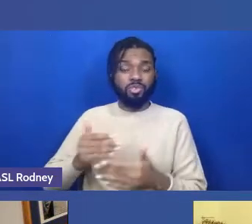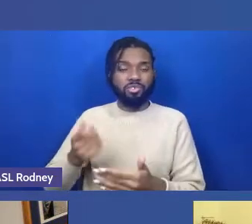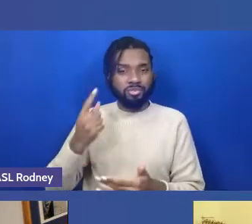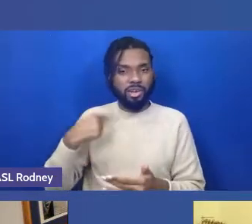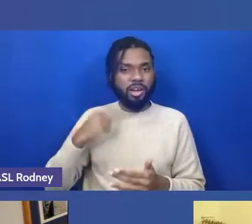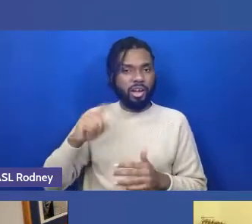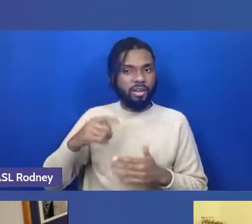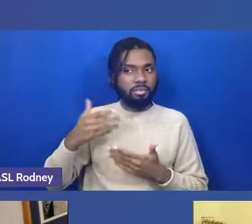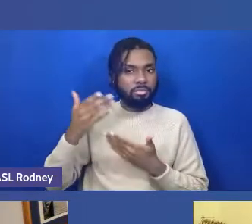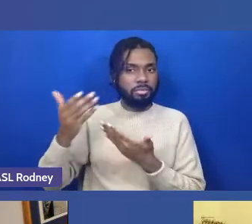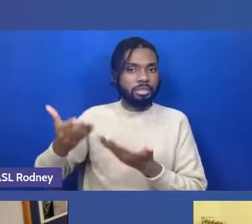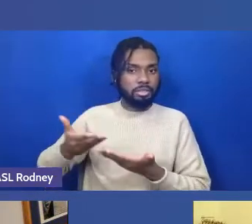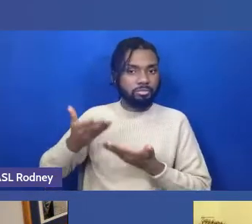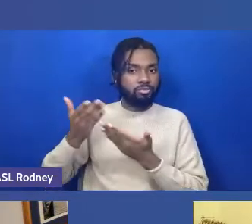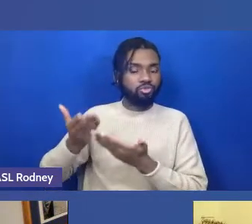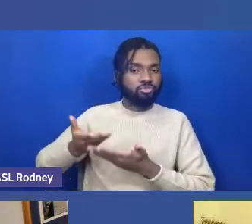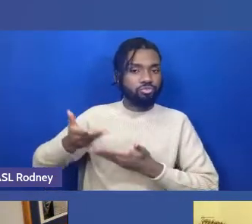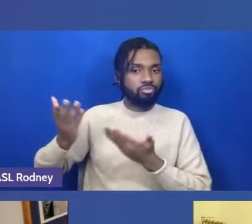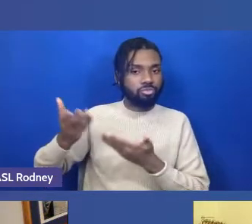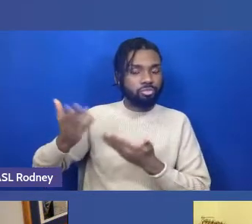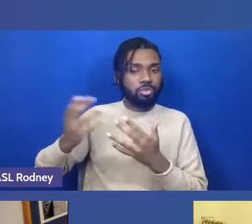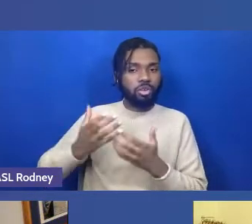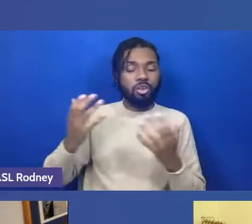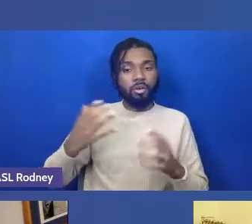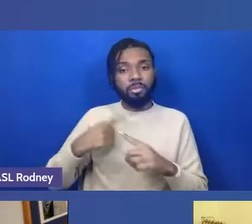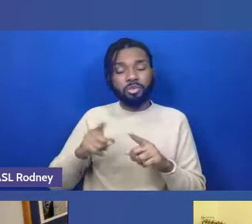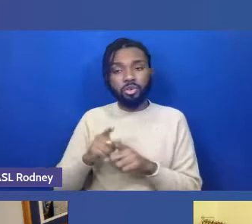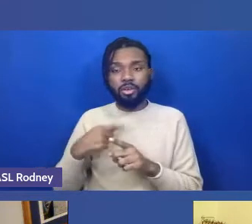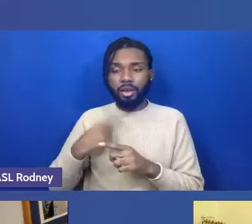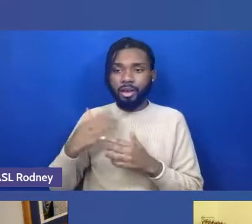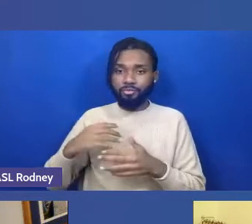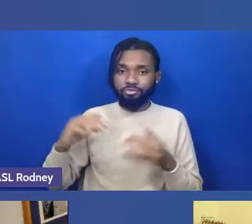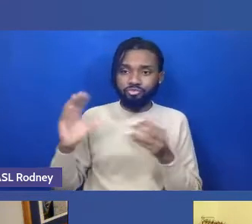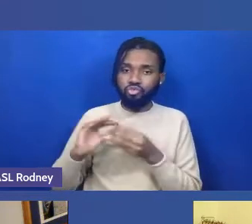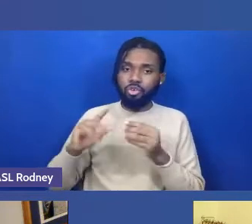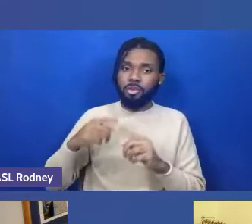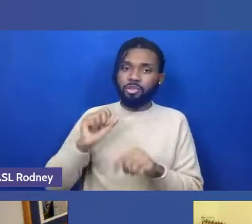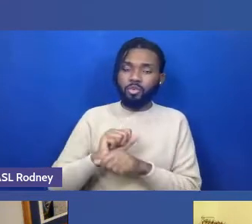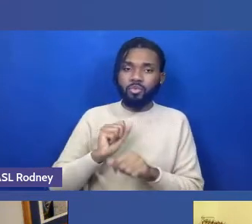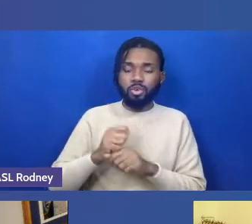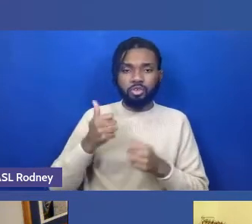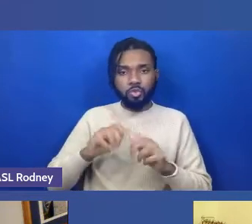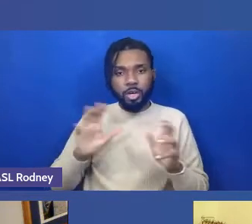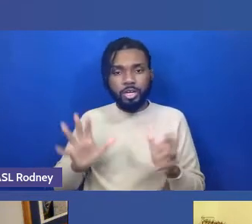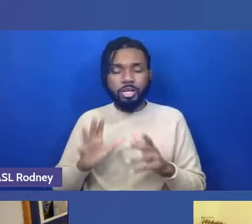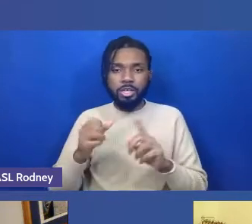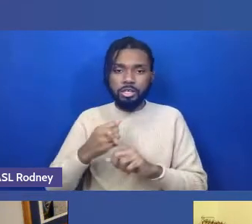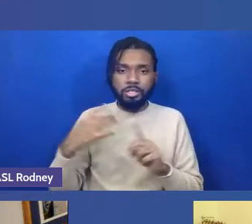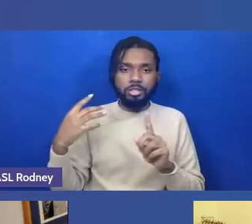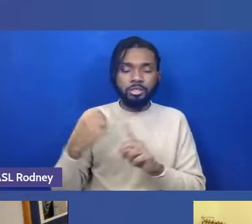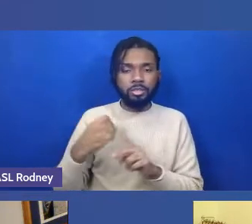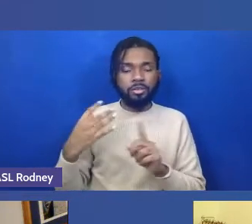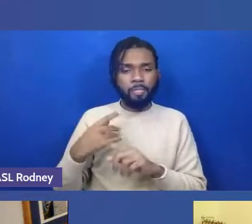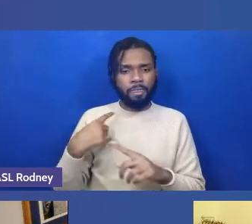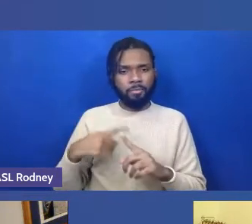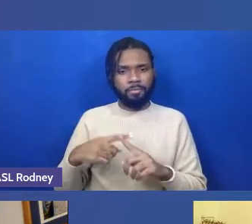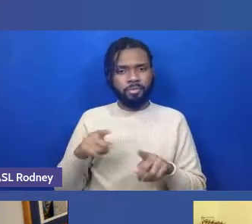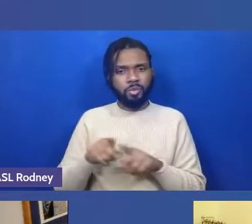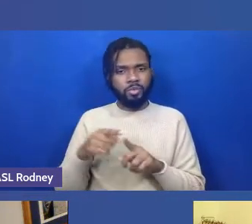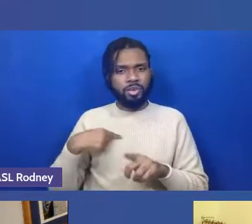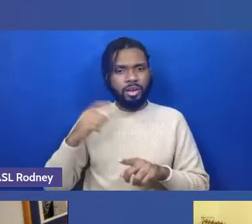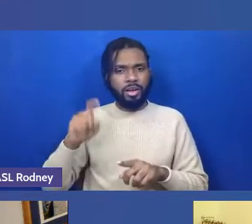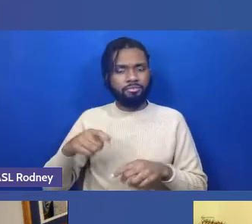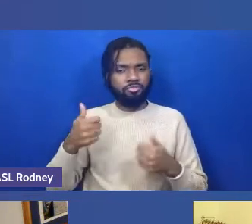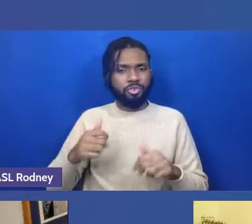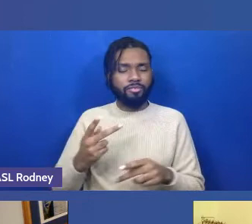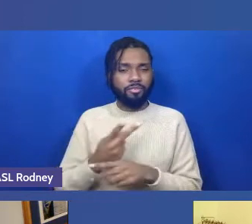I have to pitch a lot, and I have to talk about the work in as active and energized a way as I possibly can. And I have to figure out how these high risk